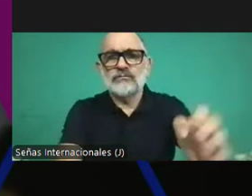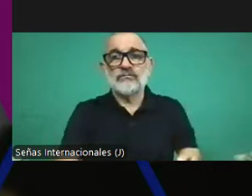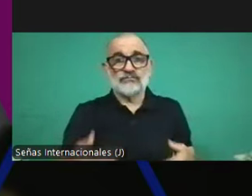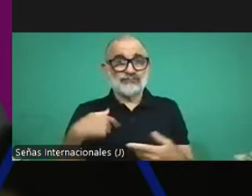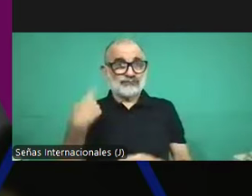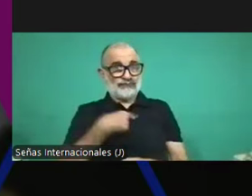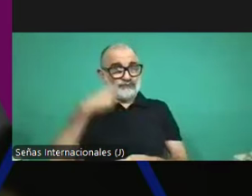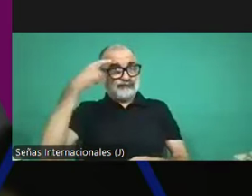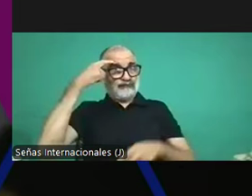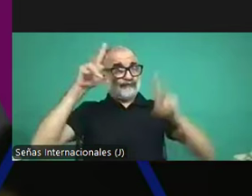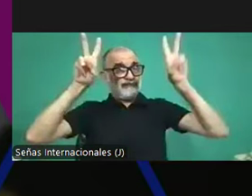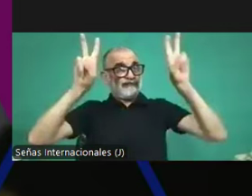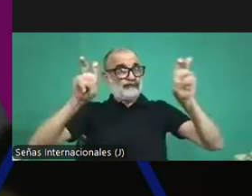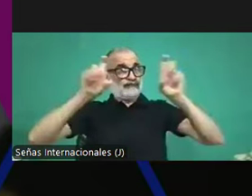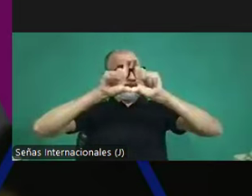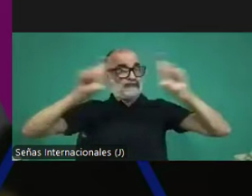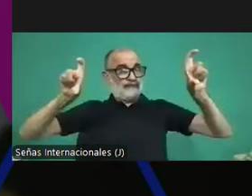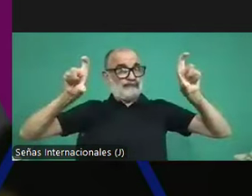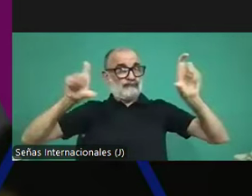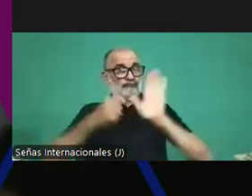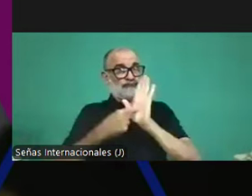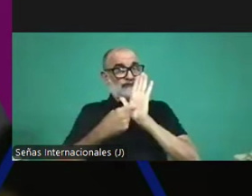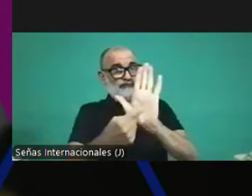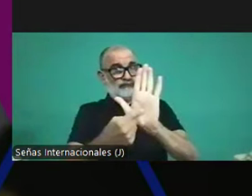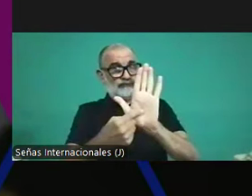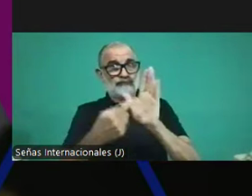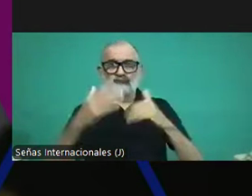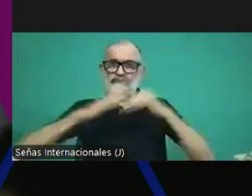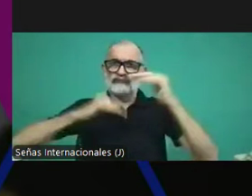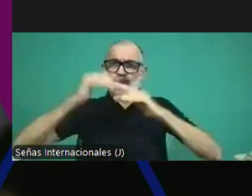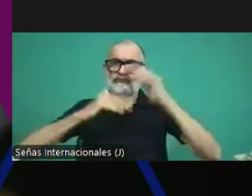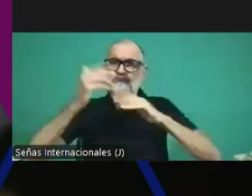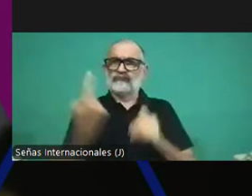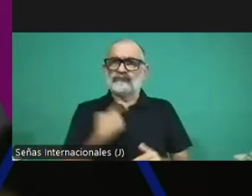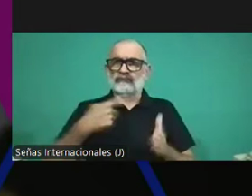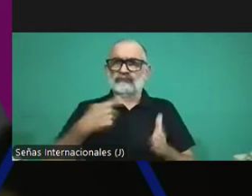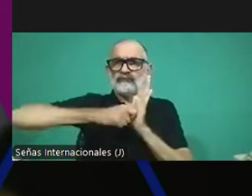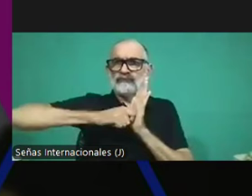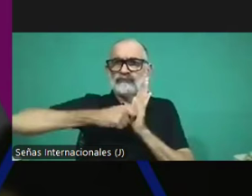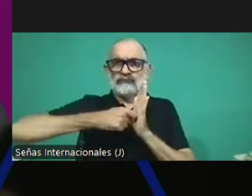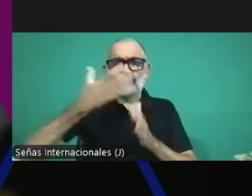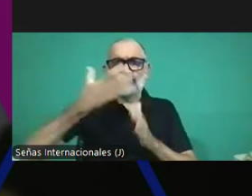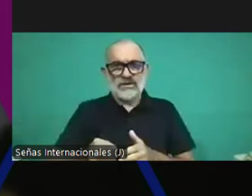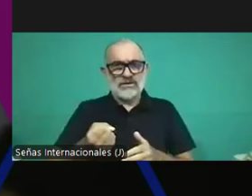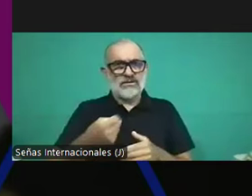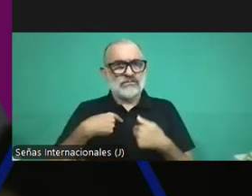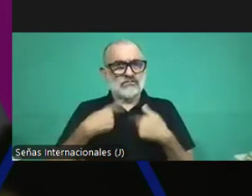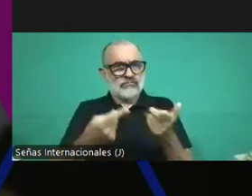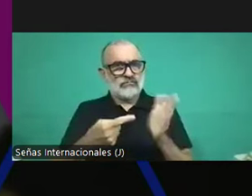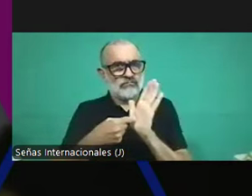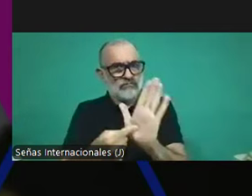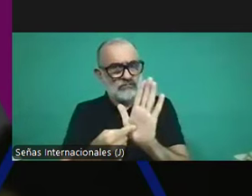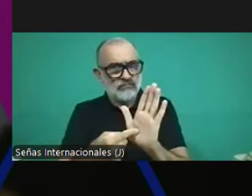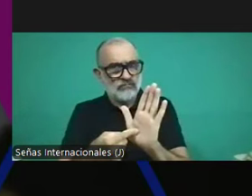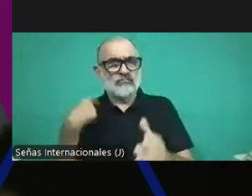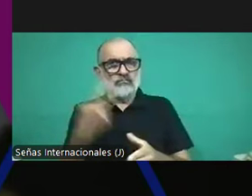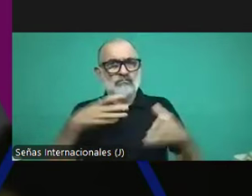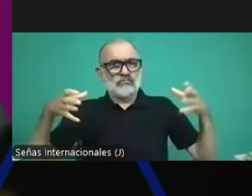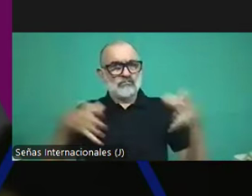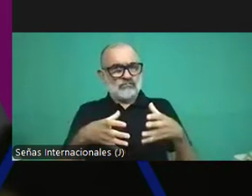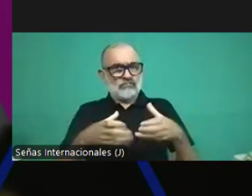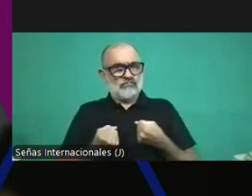encourages, que trouxe para essa and equipe, Darcio e a brought gente this to our segue team. todos os dias,